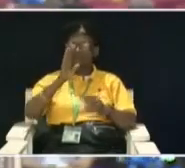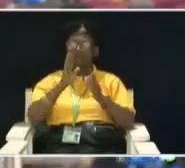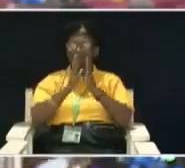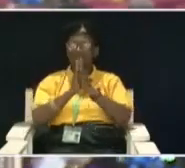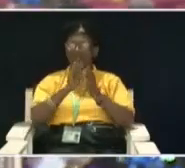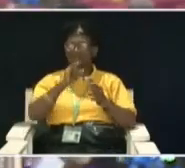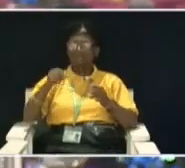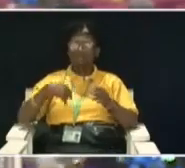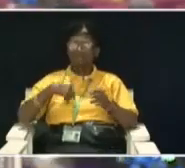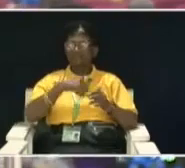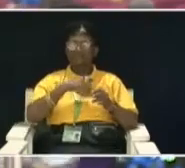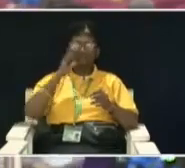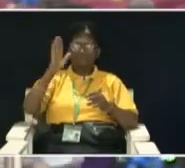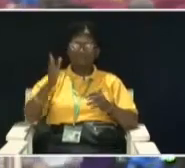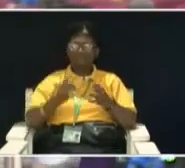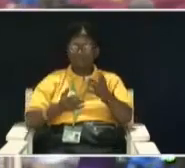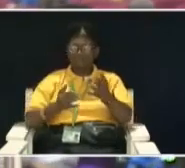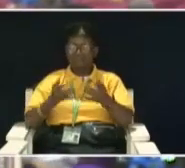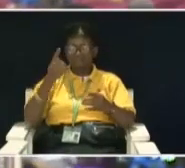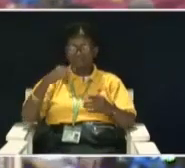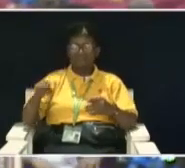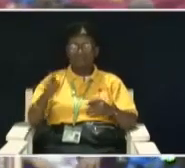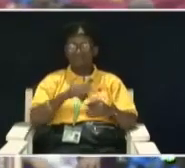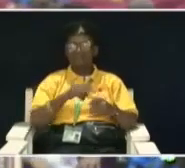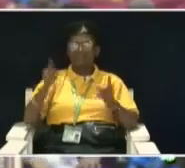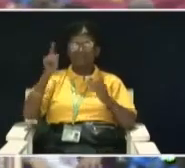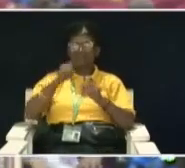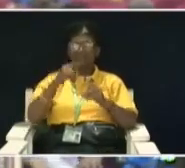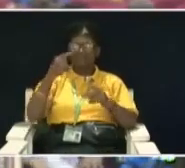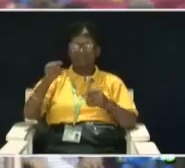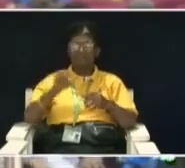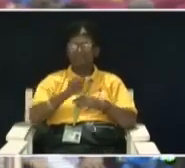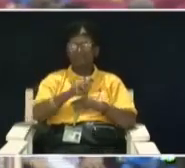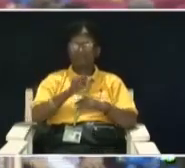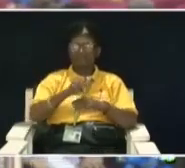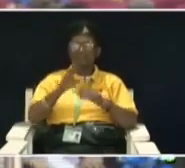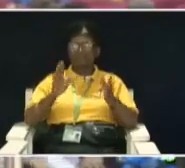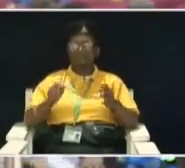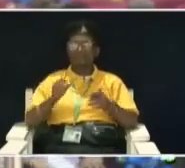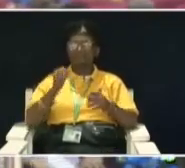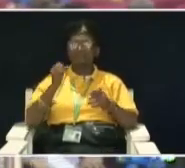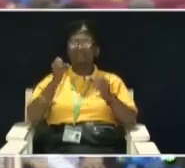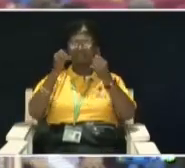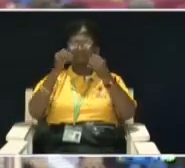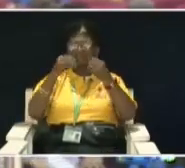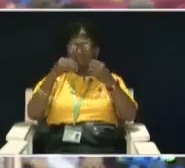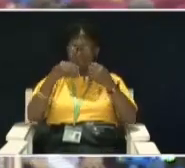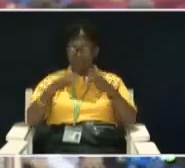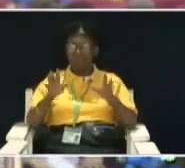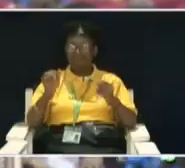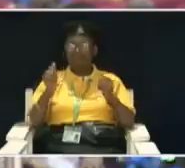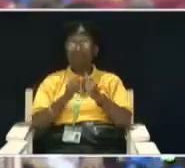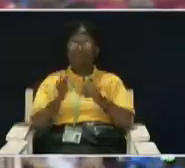has finished with you before we proceed further. God bless you.